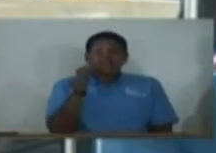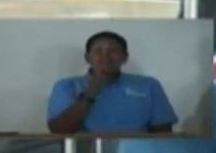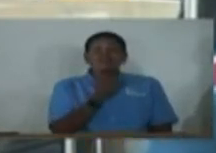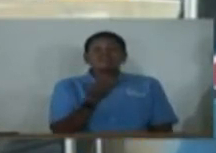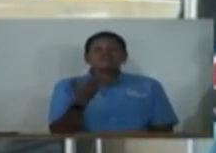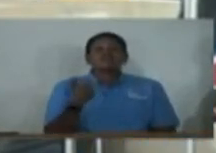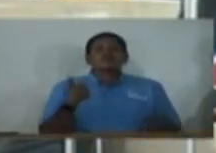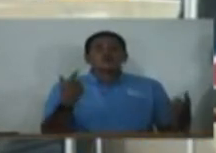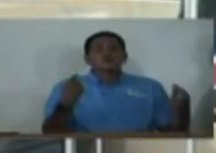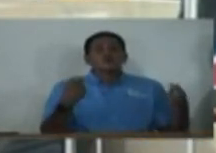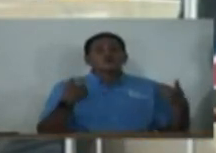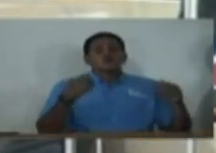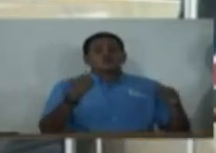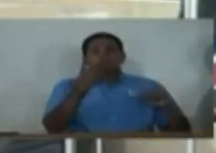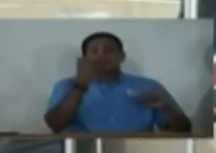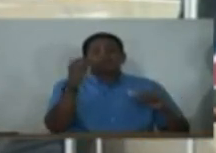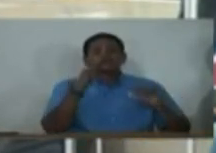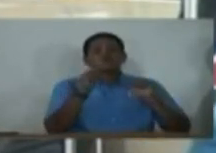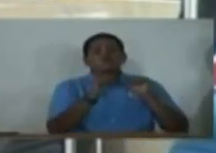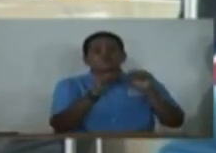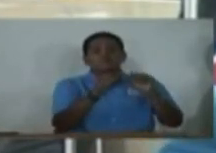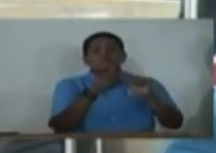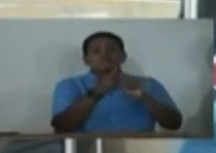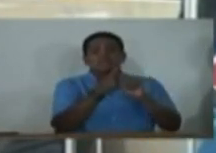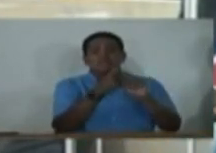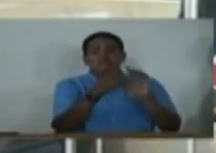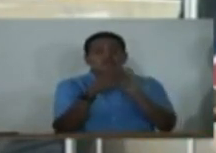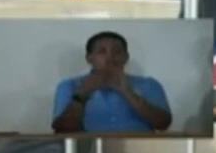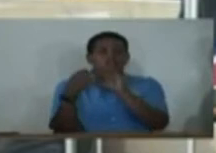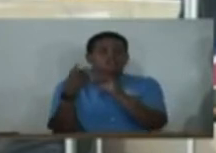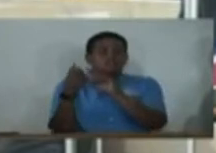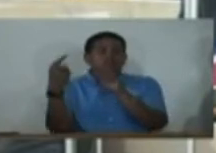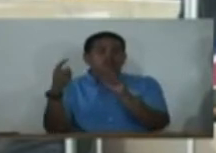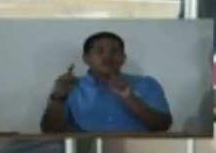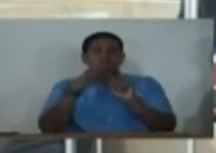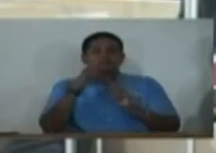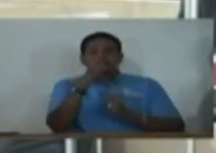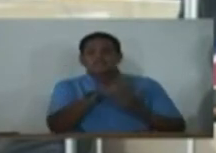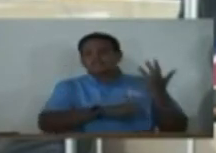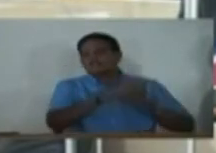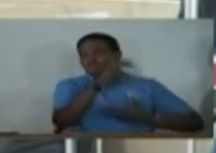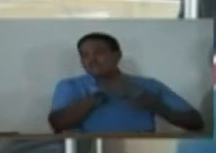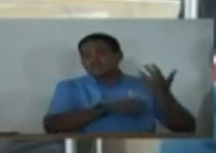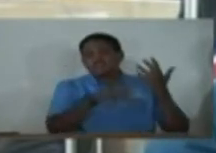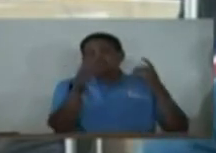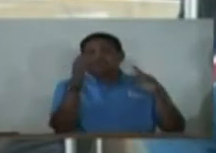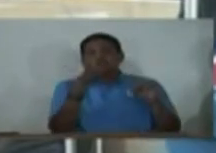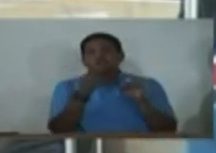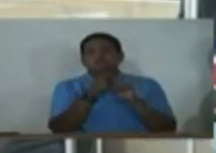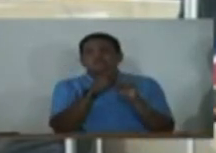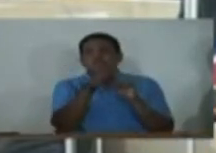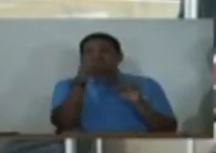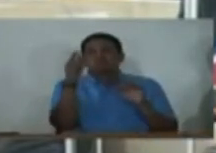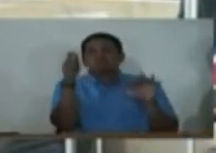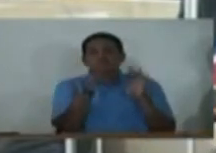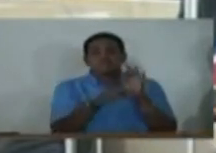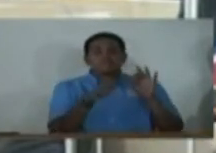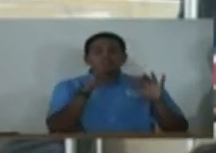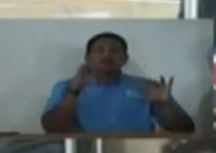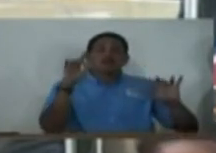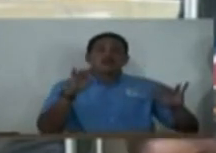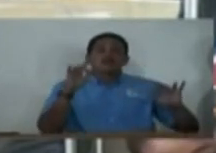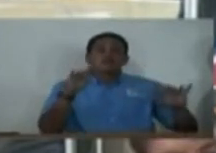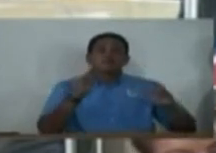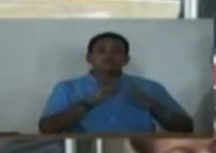maintain the connection, the interaction, the sympathy, the empathy,